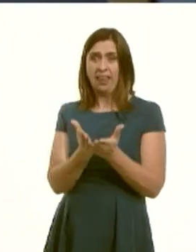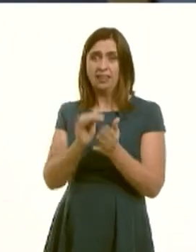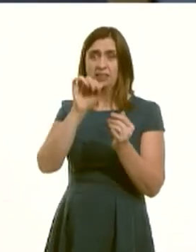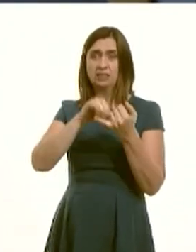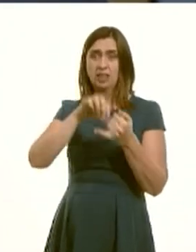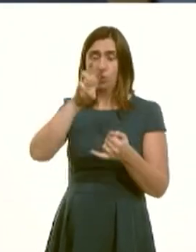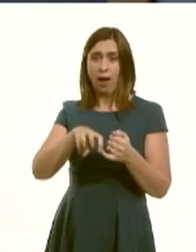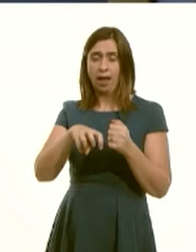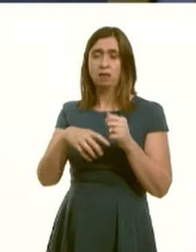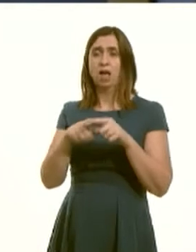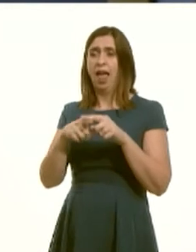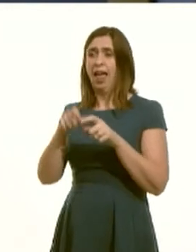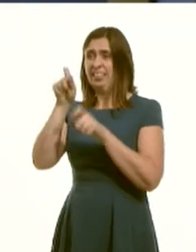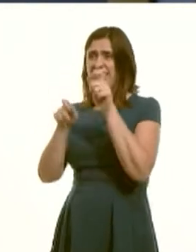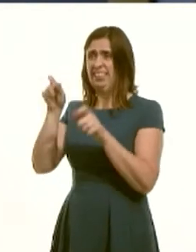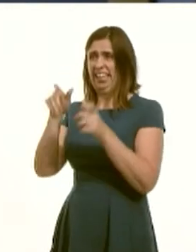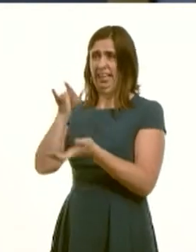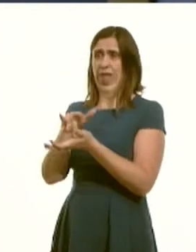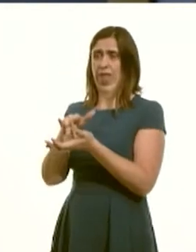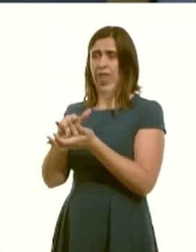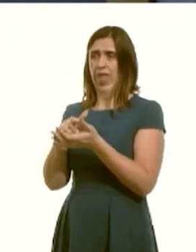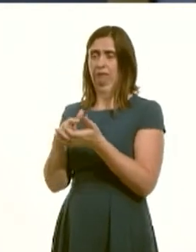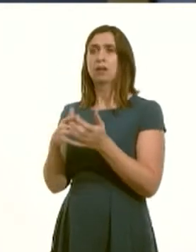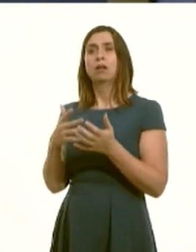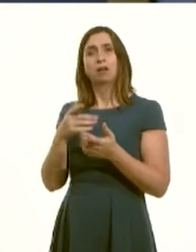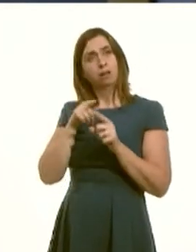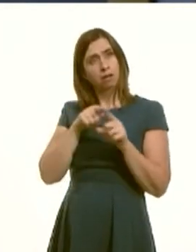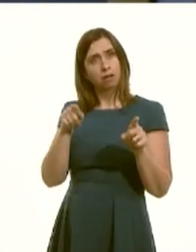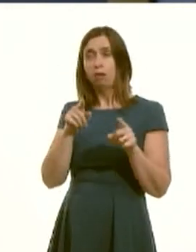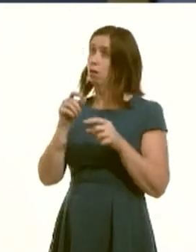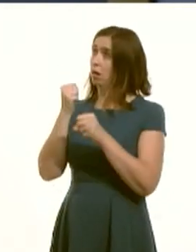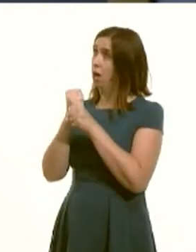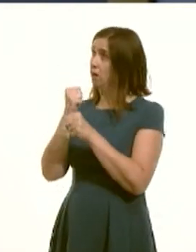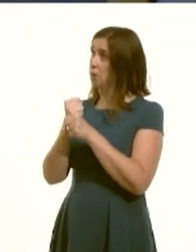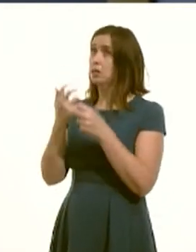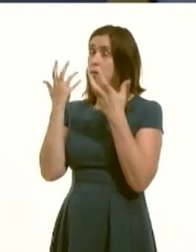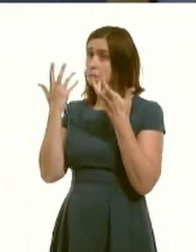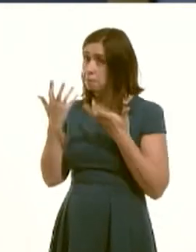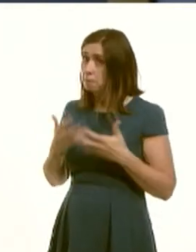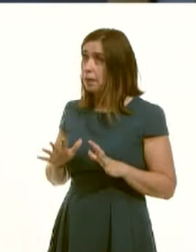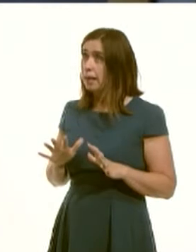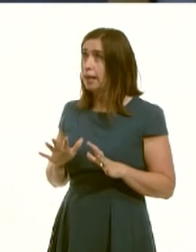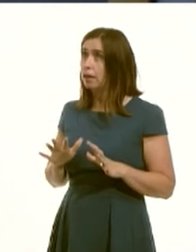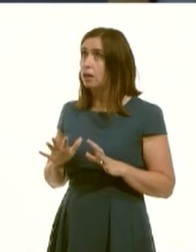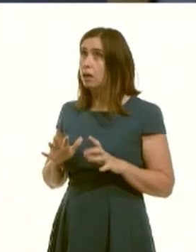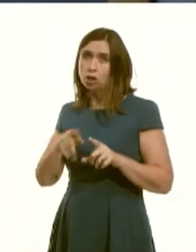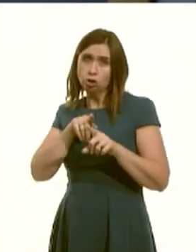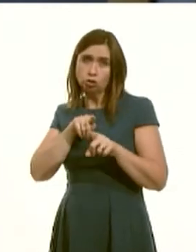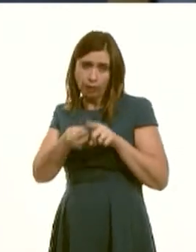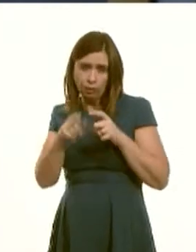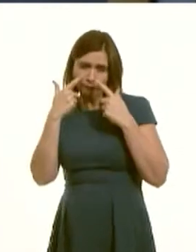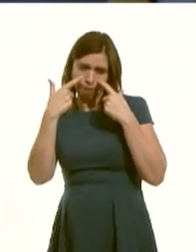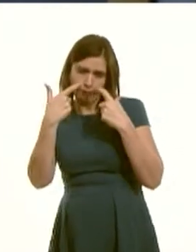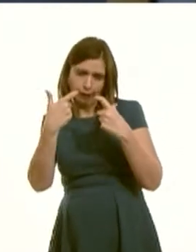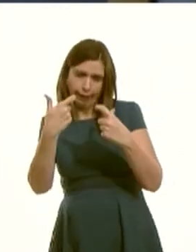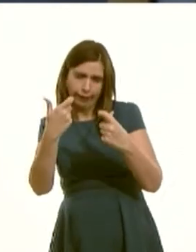cities. What studies his government has taken to discover and to tackle the root